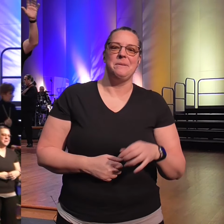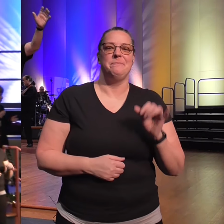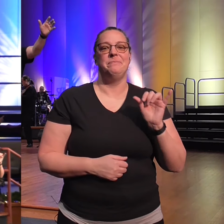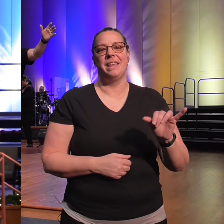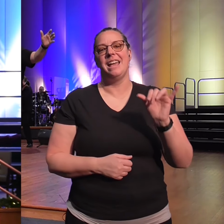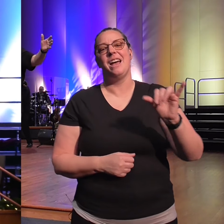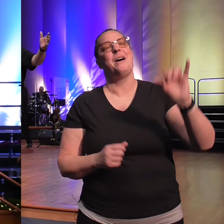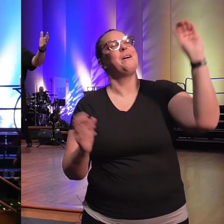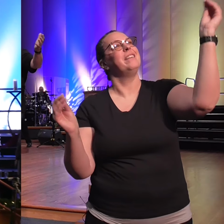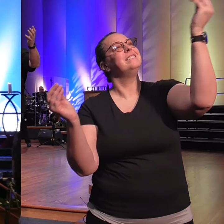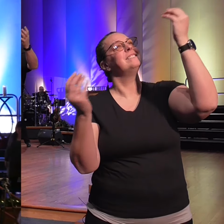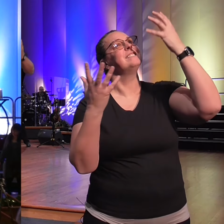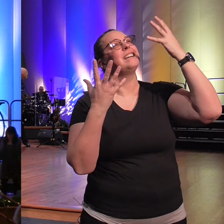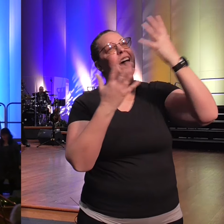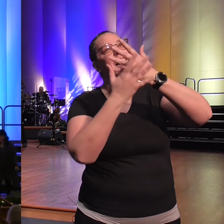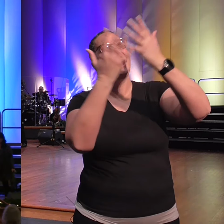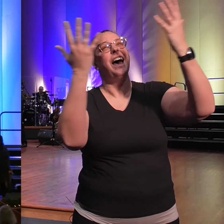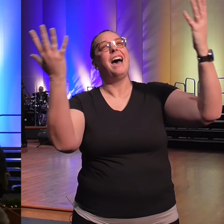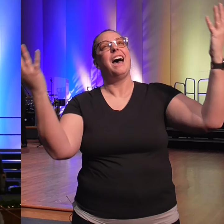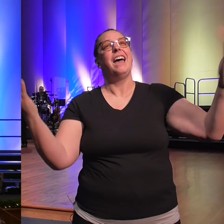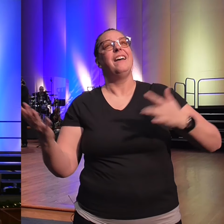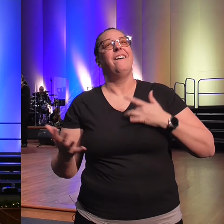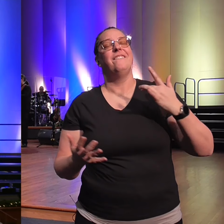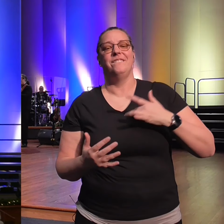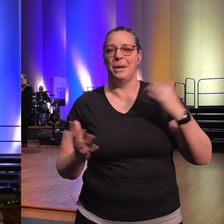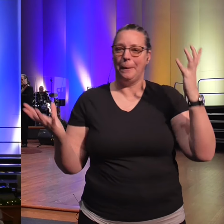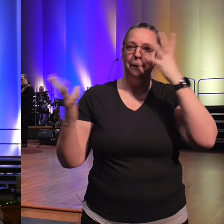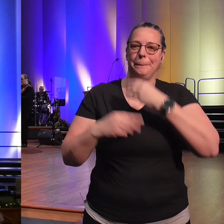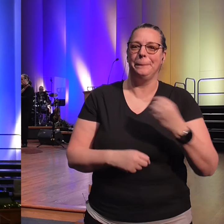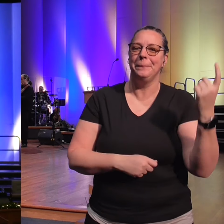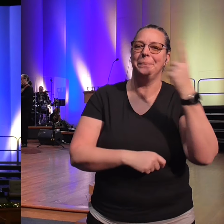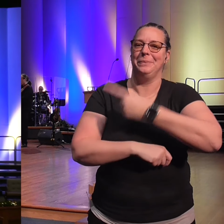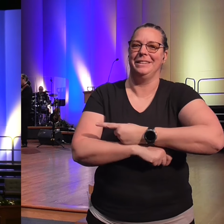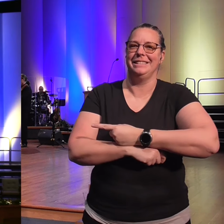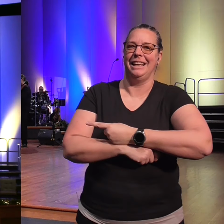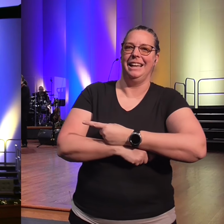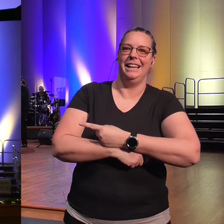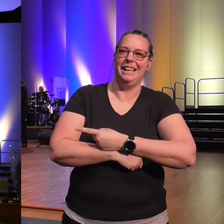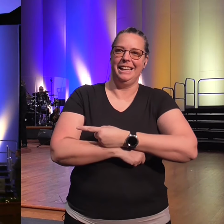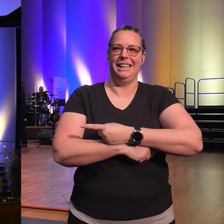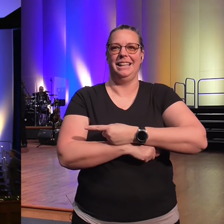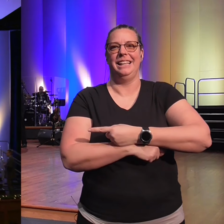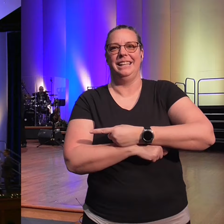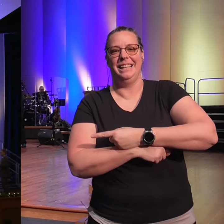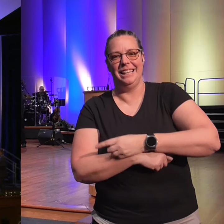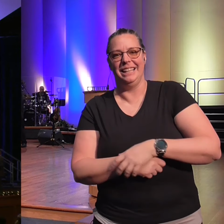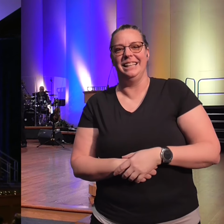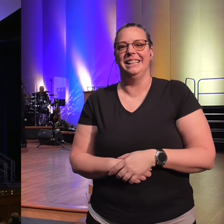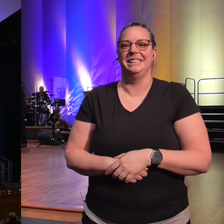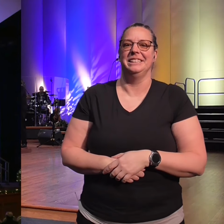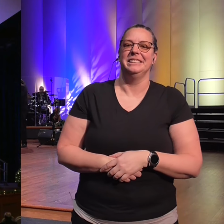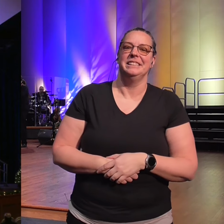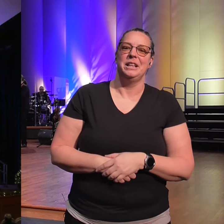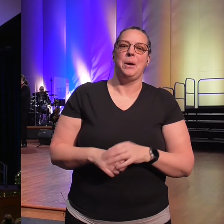Oh, sky falls, you feel like it's a beautiful day.